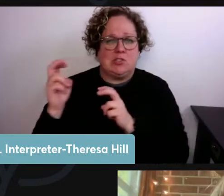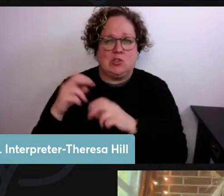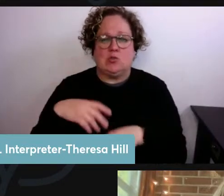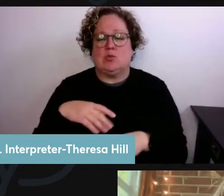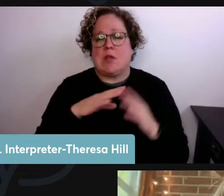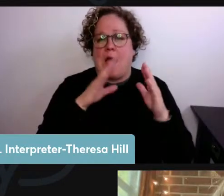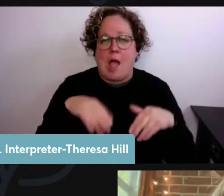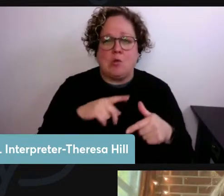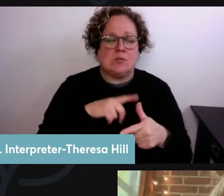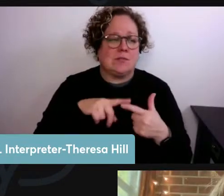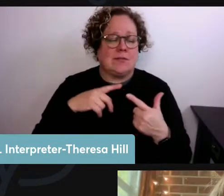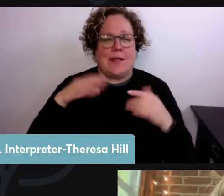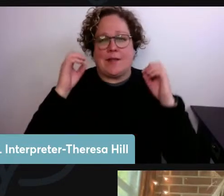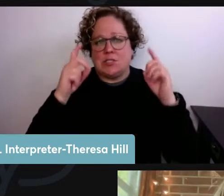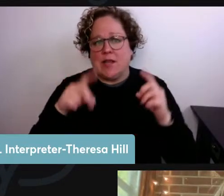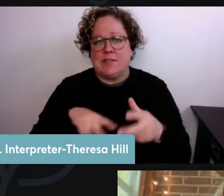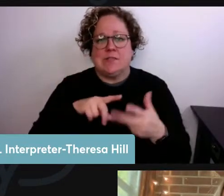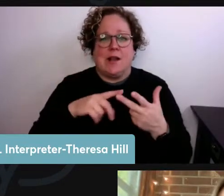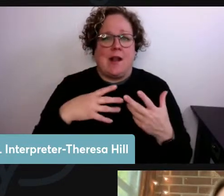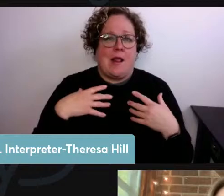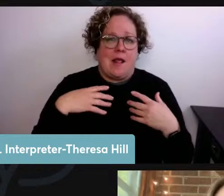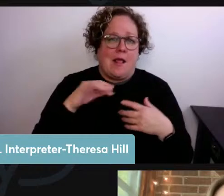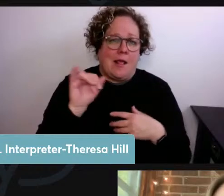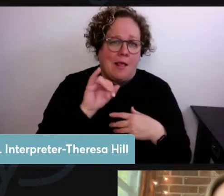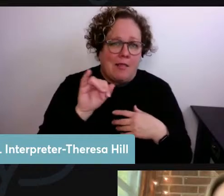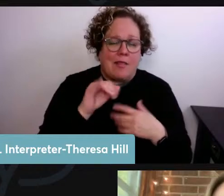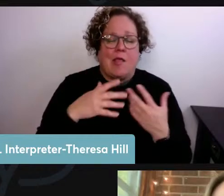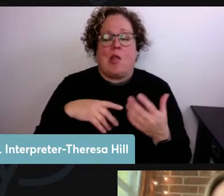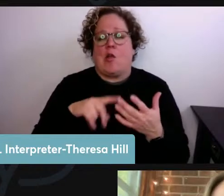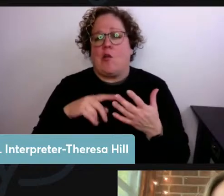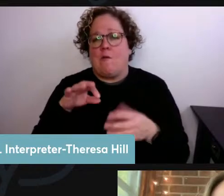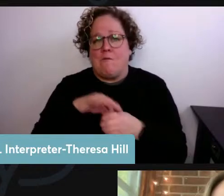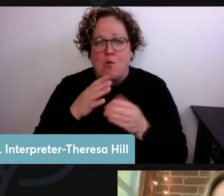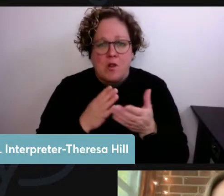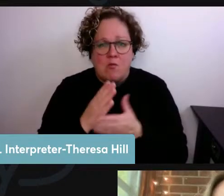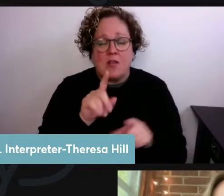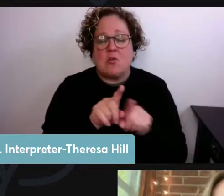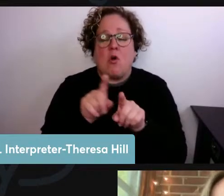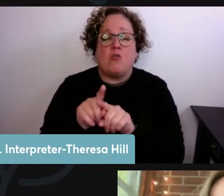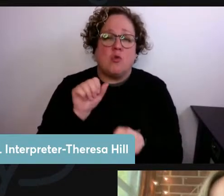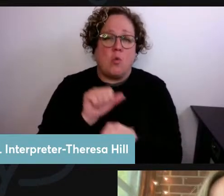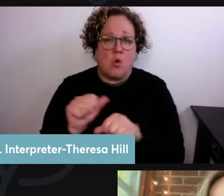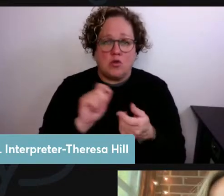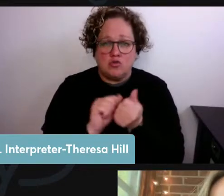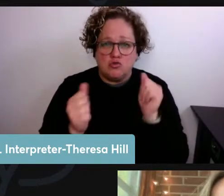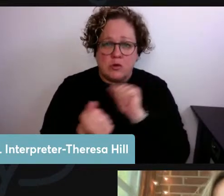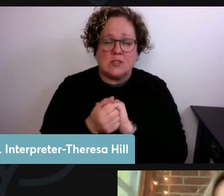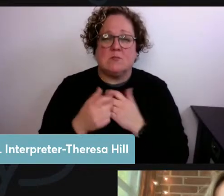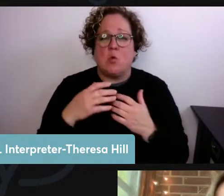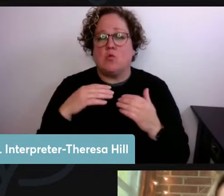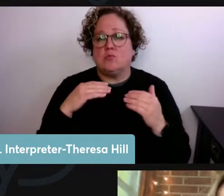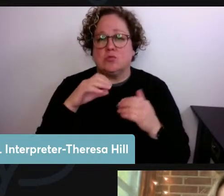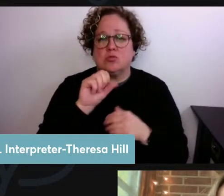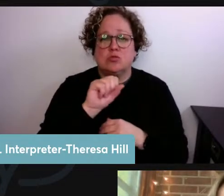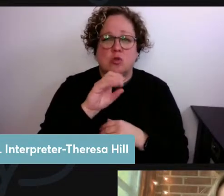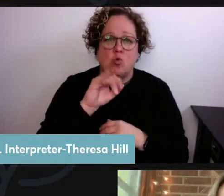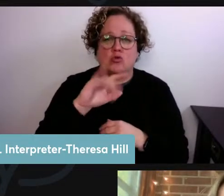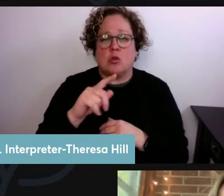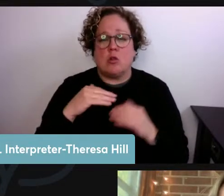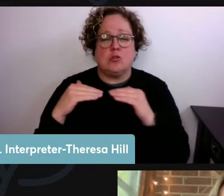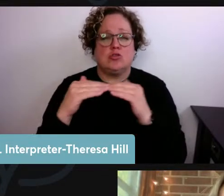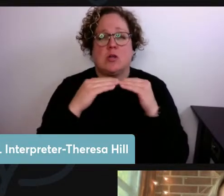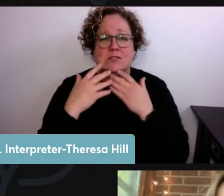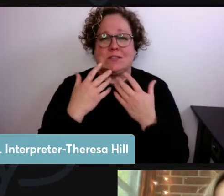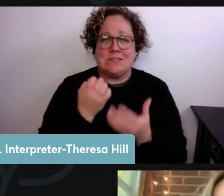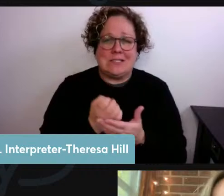education, healthcare, and voting rights. And we work to transform the social justice ecosystem to one that has a